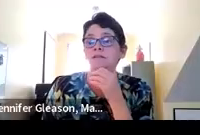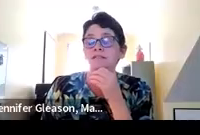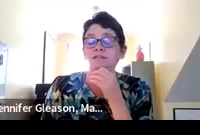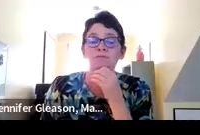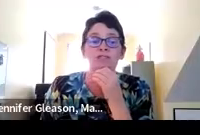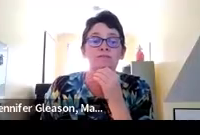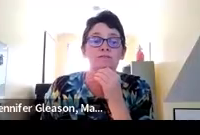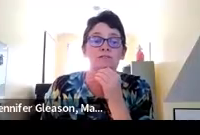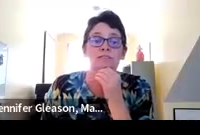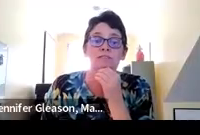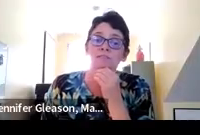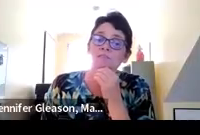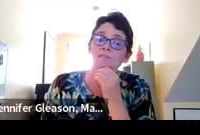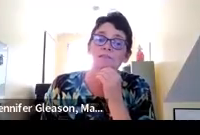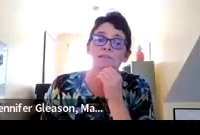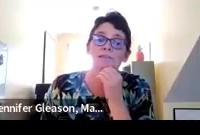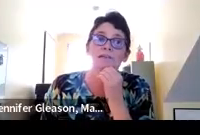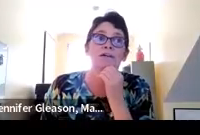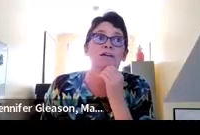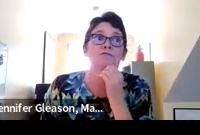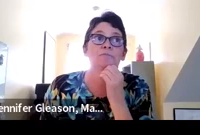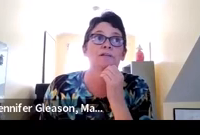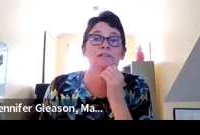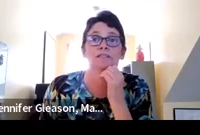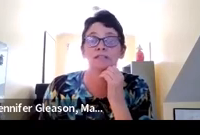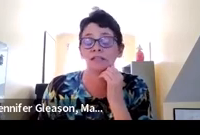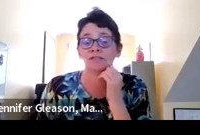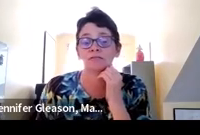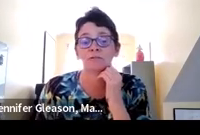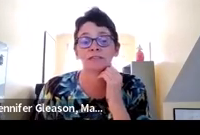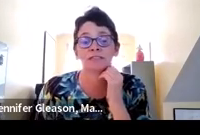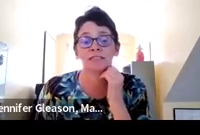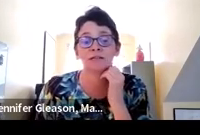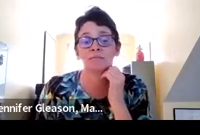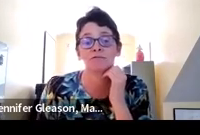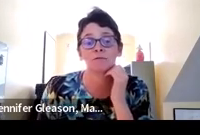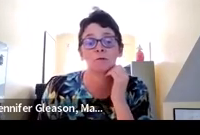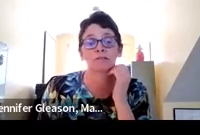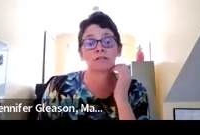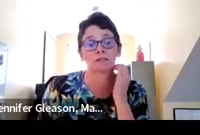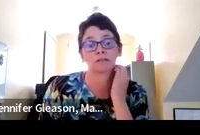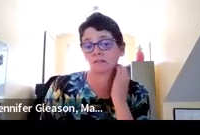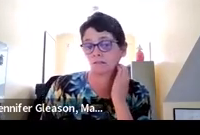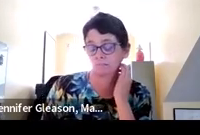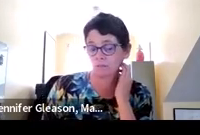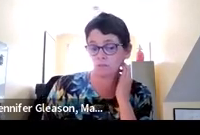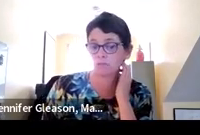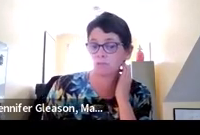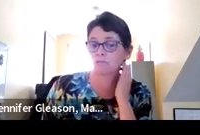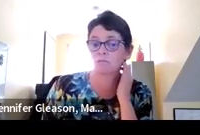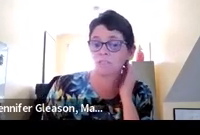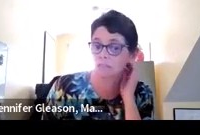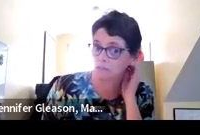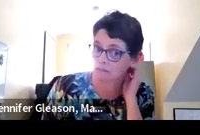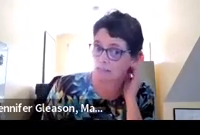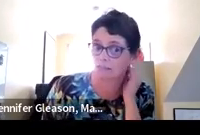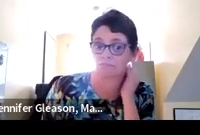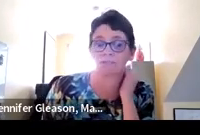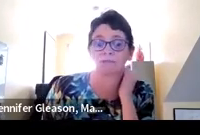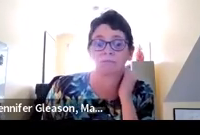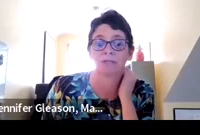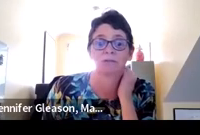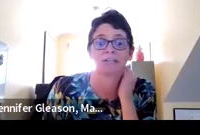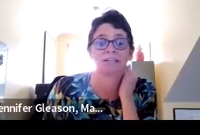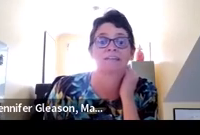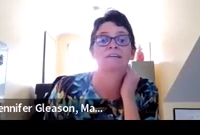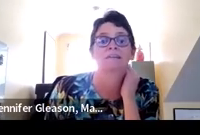Hello, I am Jennifer Gleason. I have been here with the team for almost 2 years now.